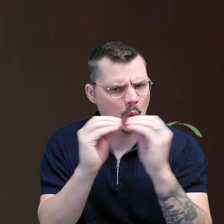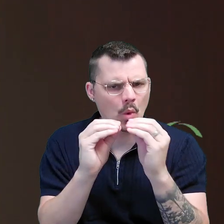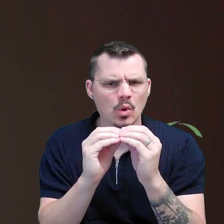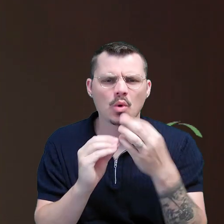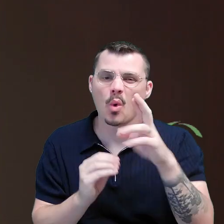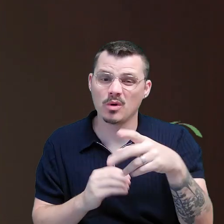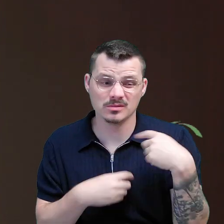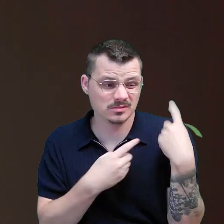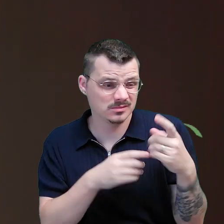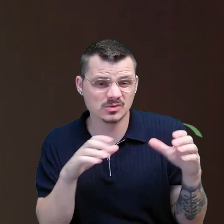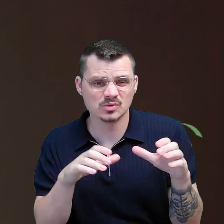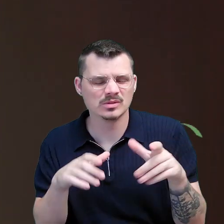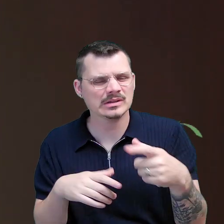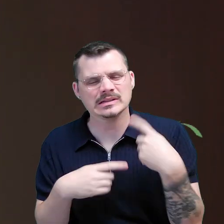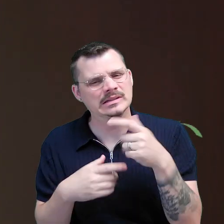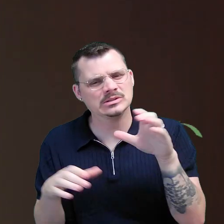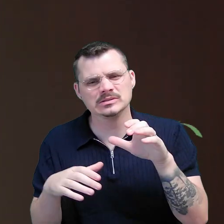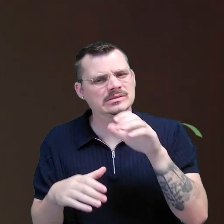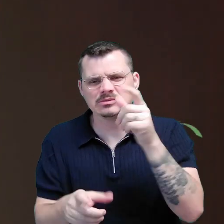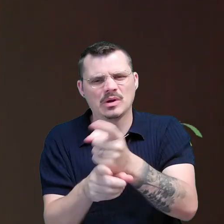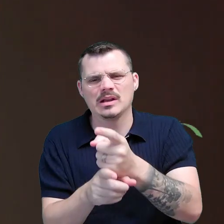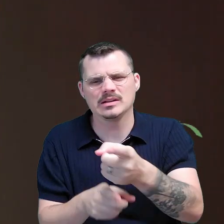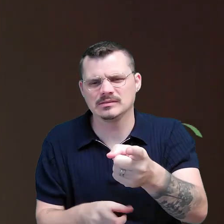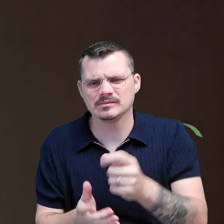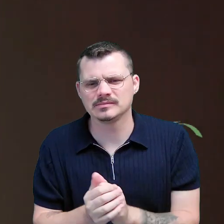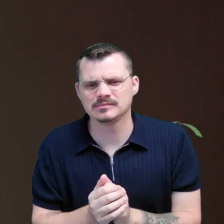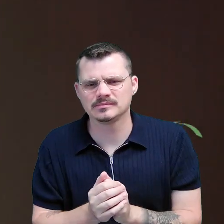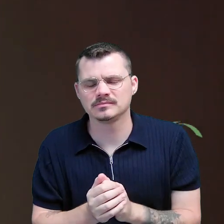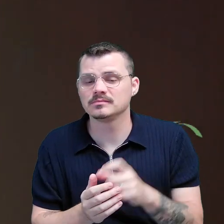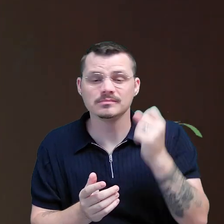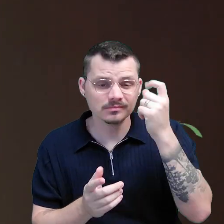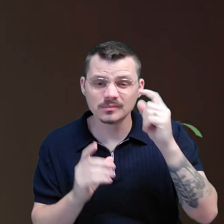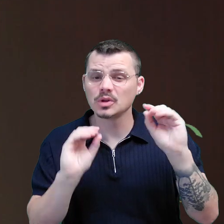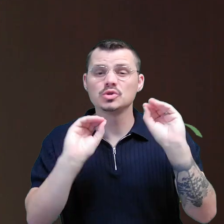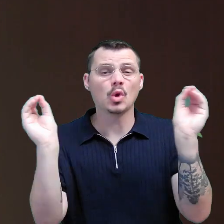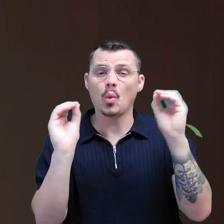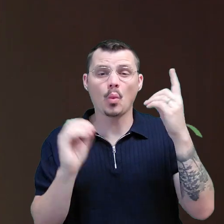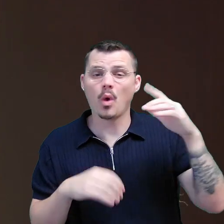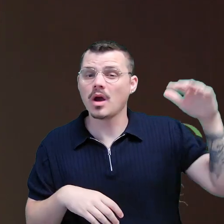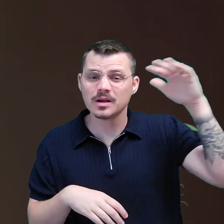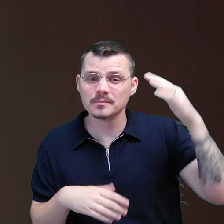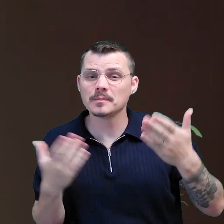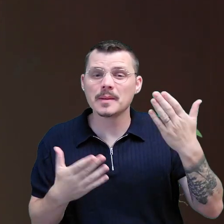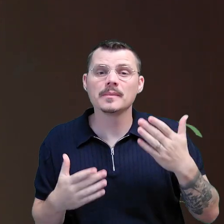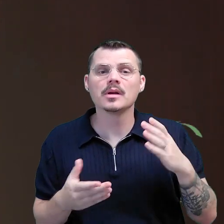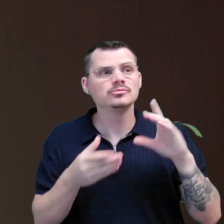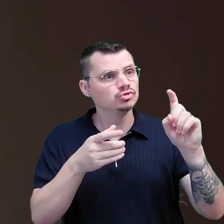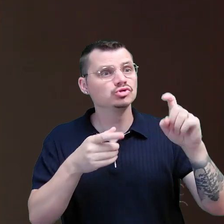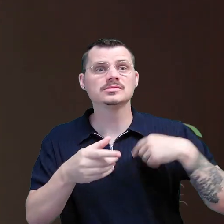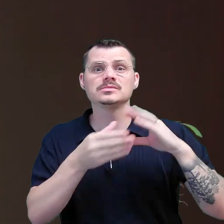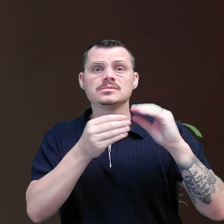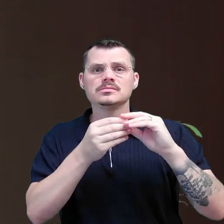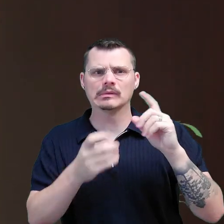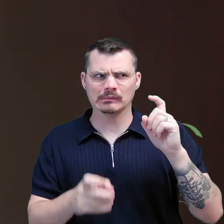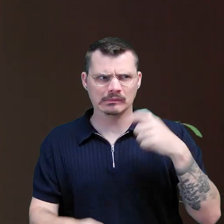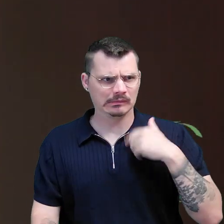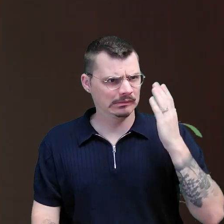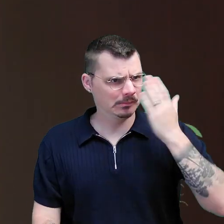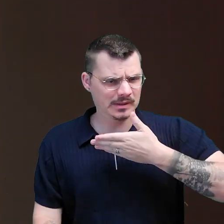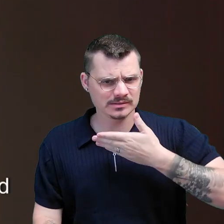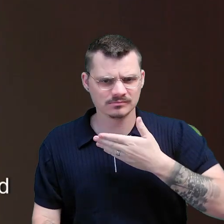wrong. At no point did anybody say, did we miss something? So I got to tell